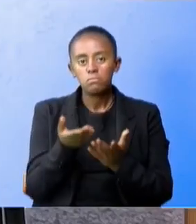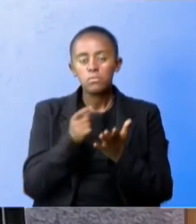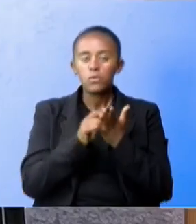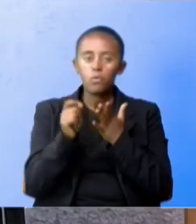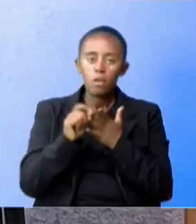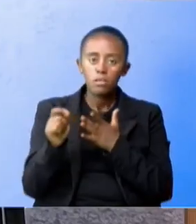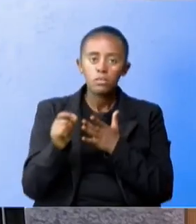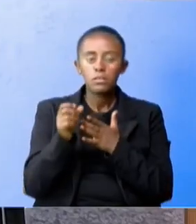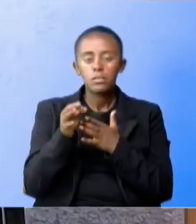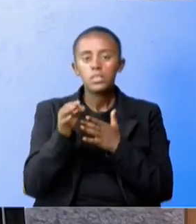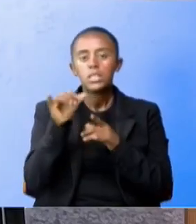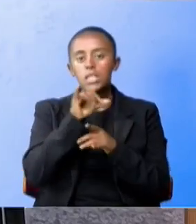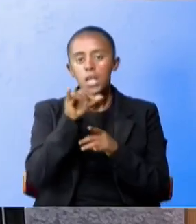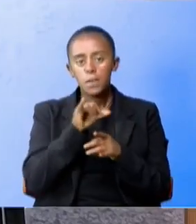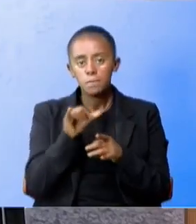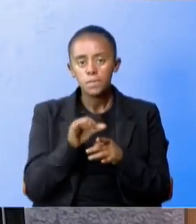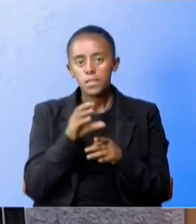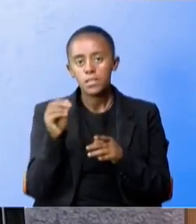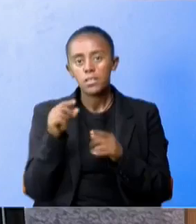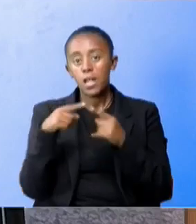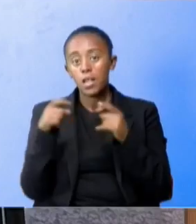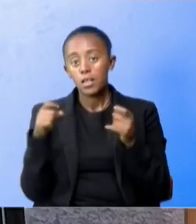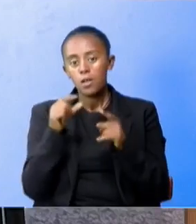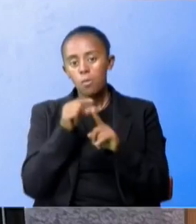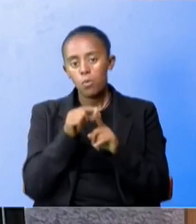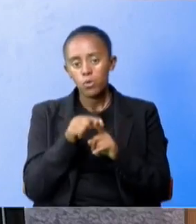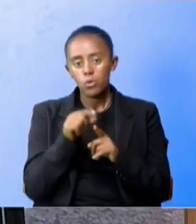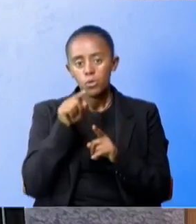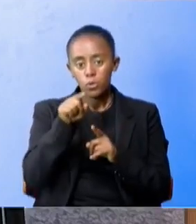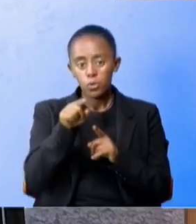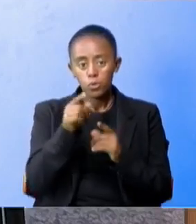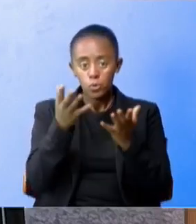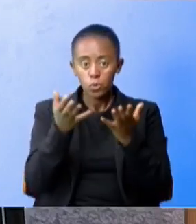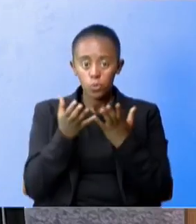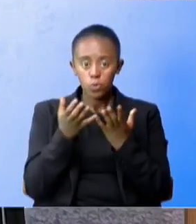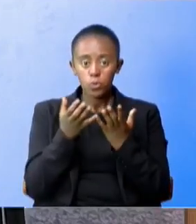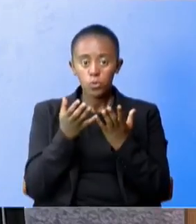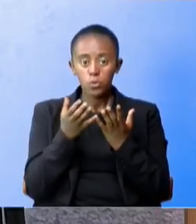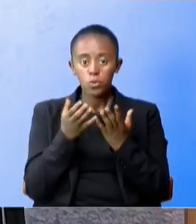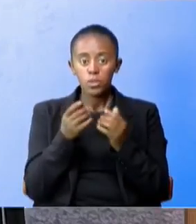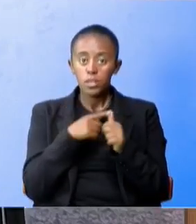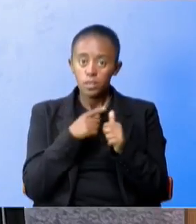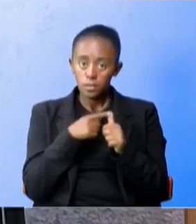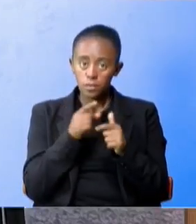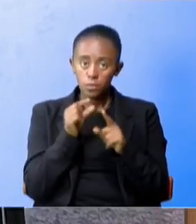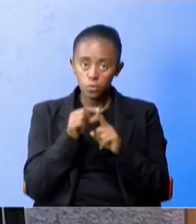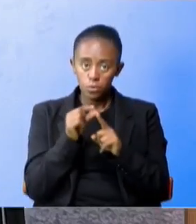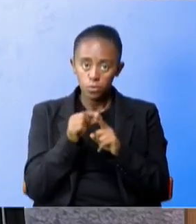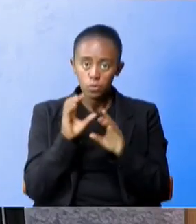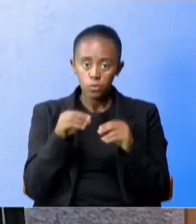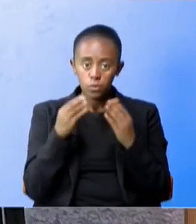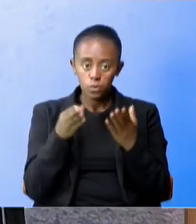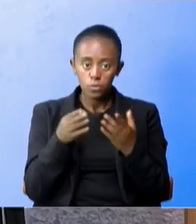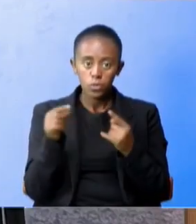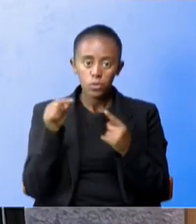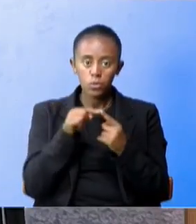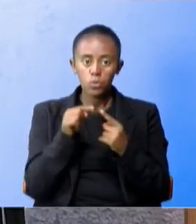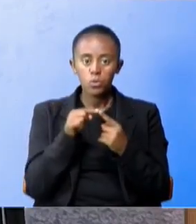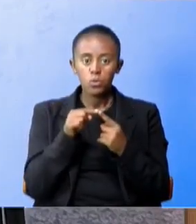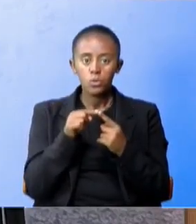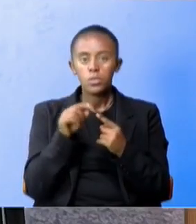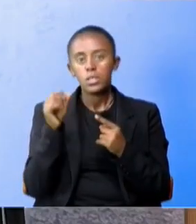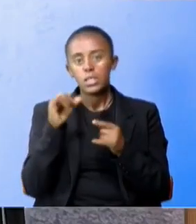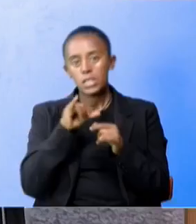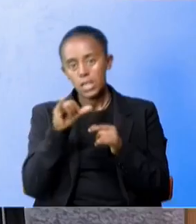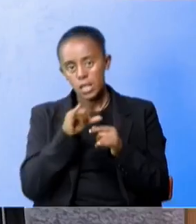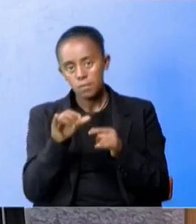a list of synonym words and antonym words. I want you to match the first words that I give you to both